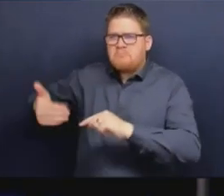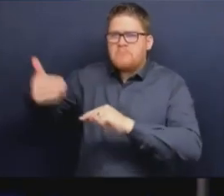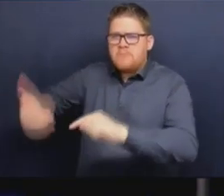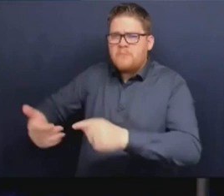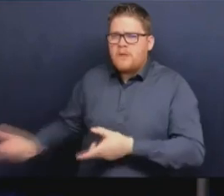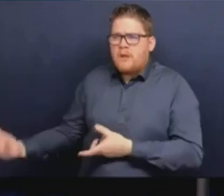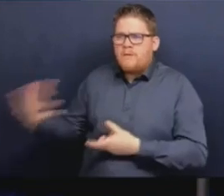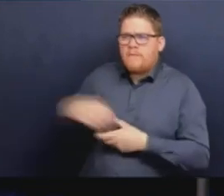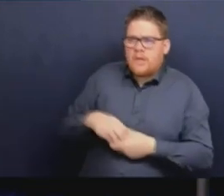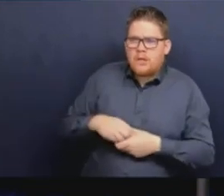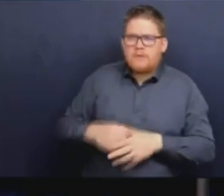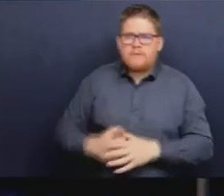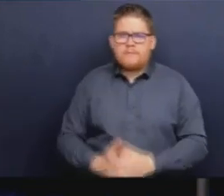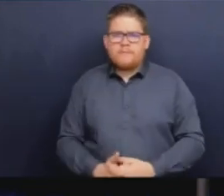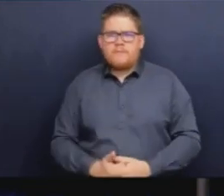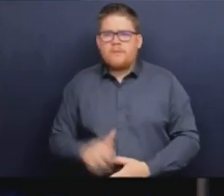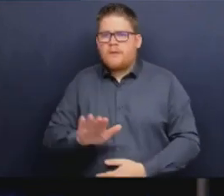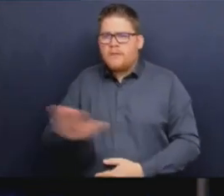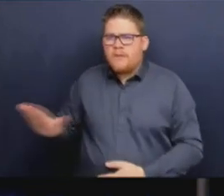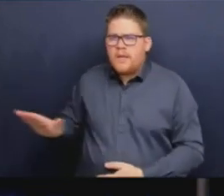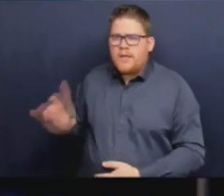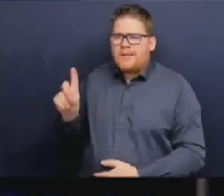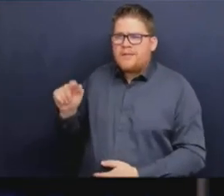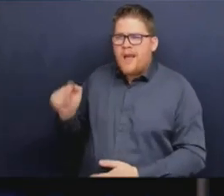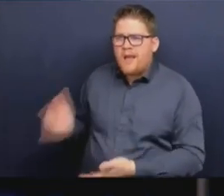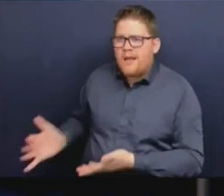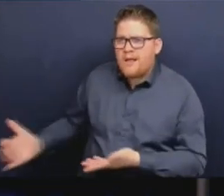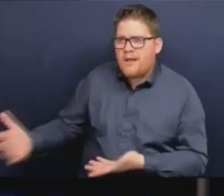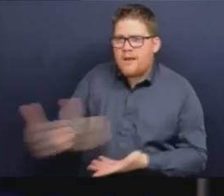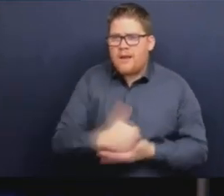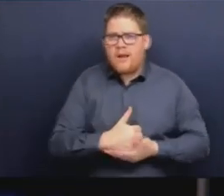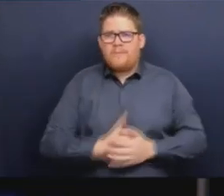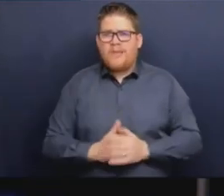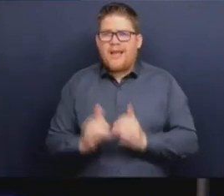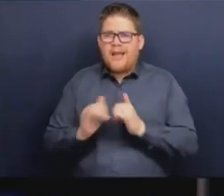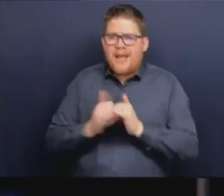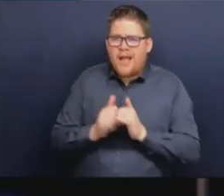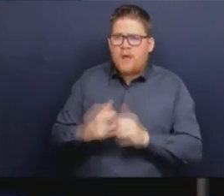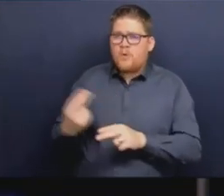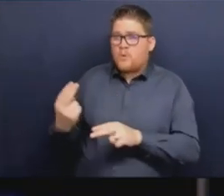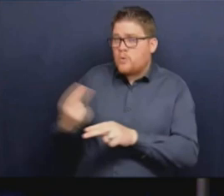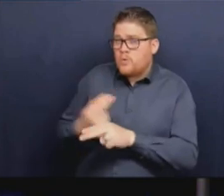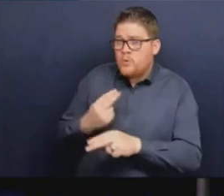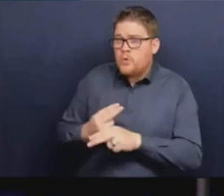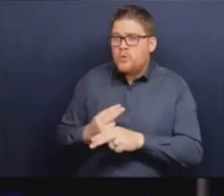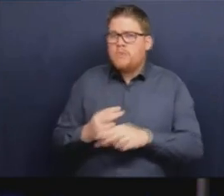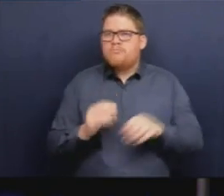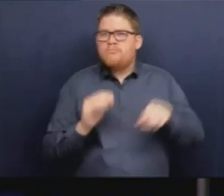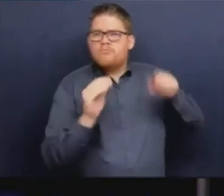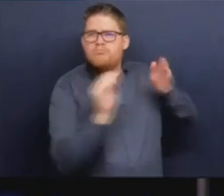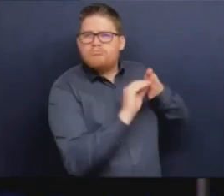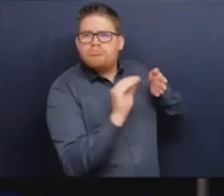around how their data is collected, used, and stored, and how we tackle racism more broadly. And next